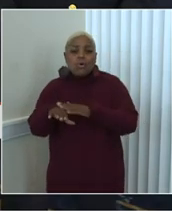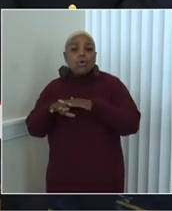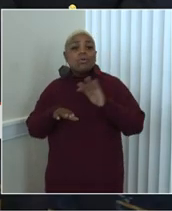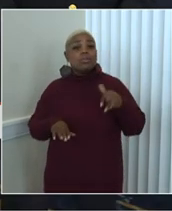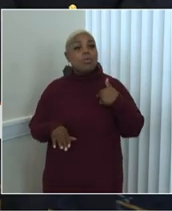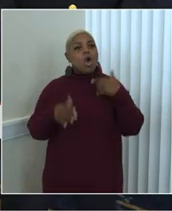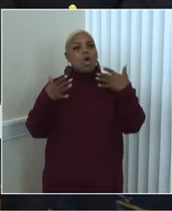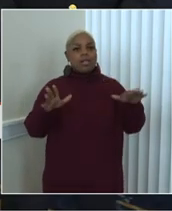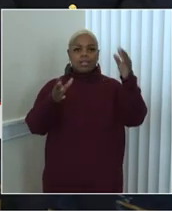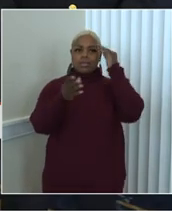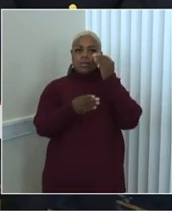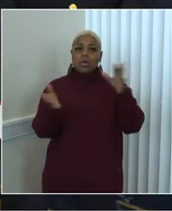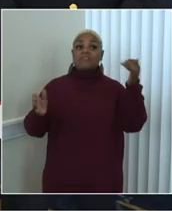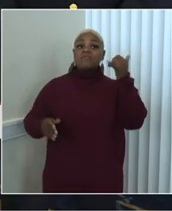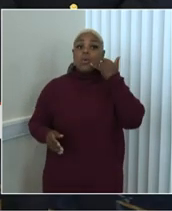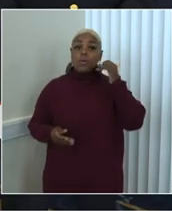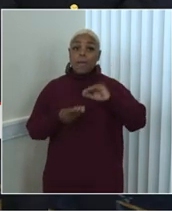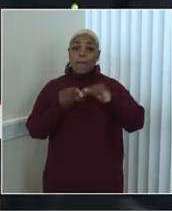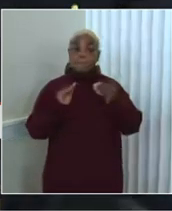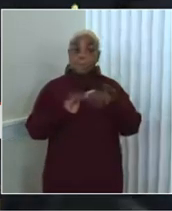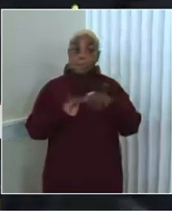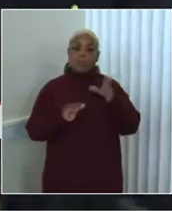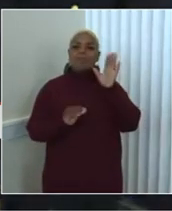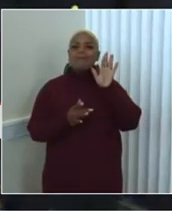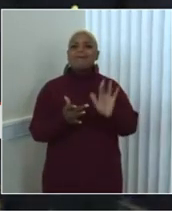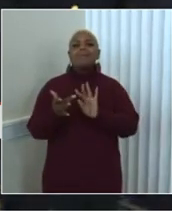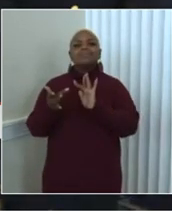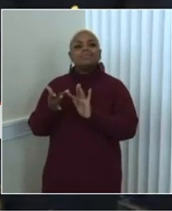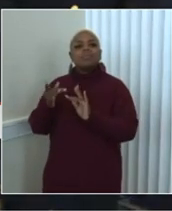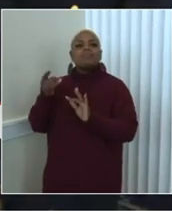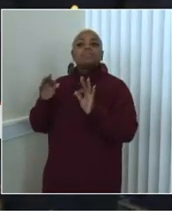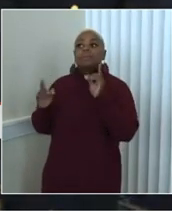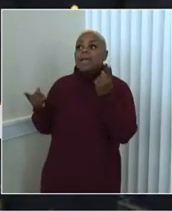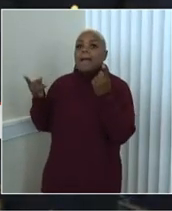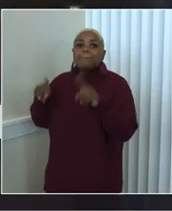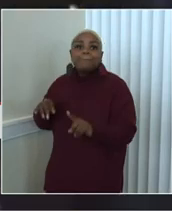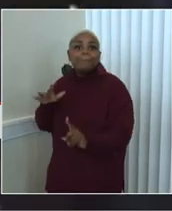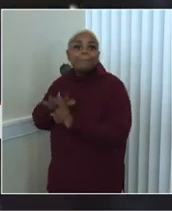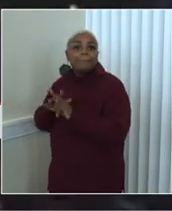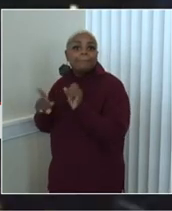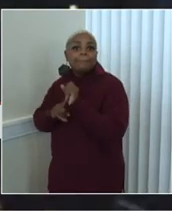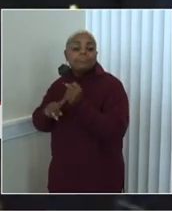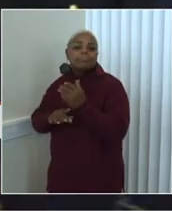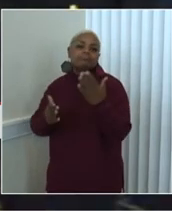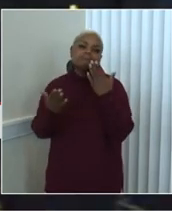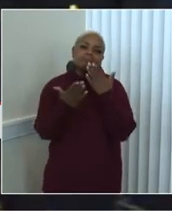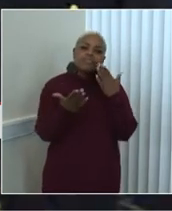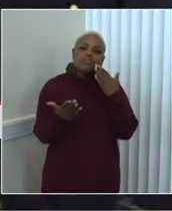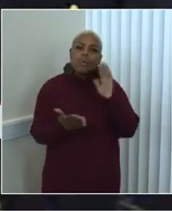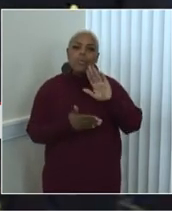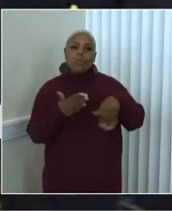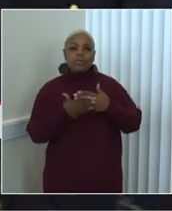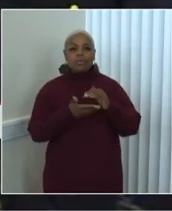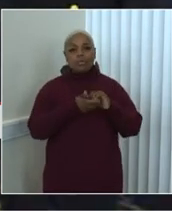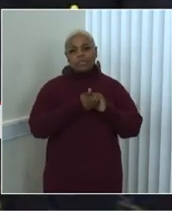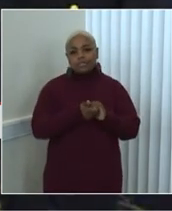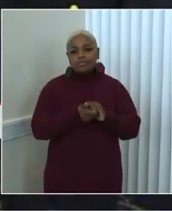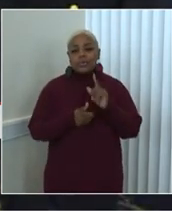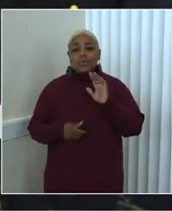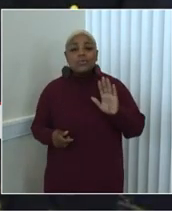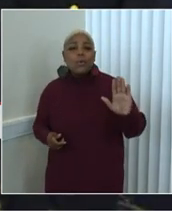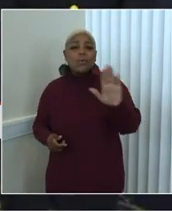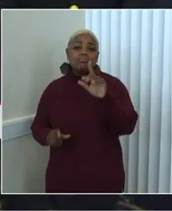with the affected community groups. Again, I want to thank all of our partners for the resolve as we switch to an indoor inauguration. I would